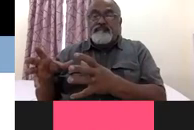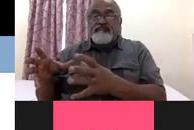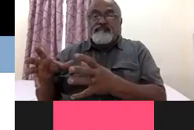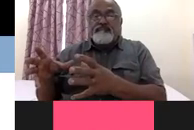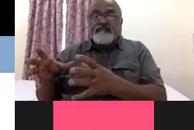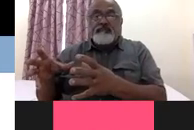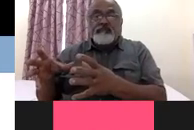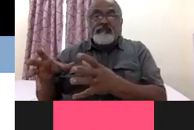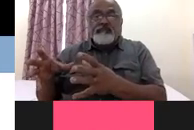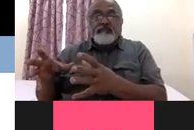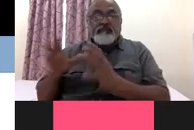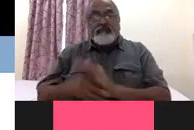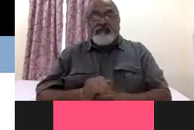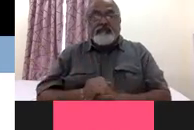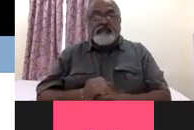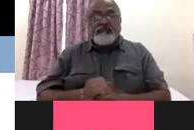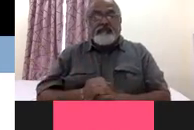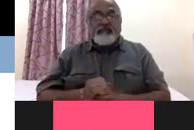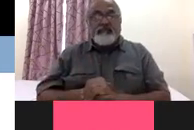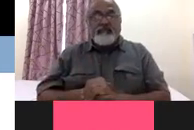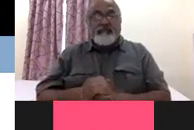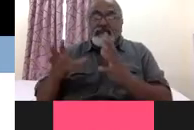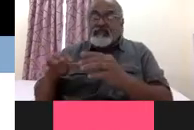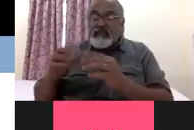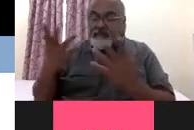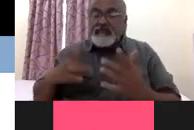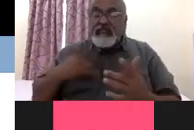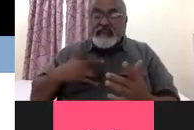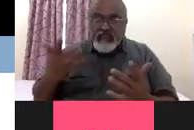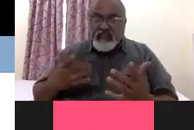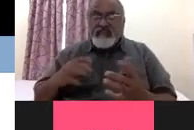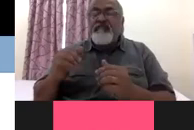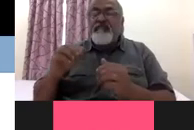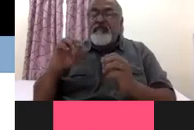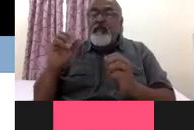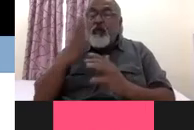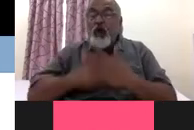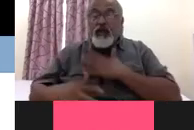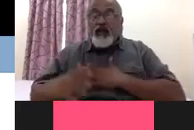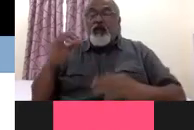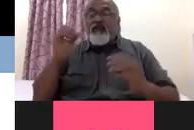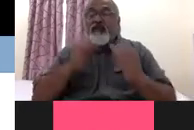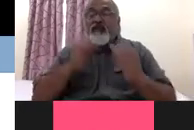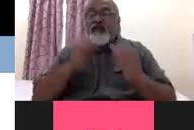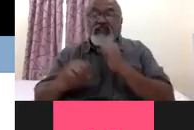anatomical quality of the body or a loss of a sensory part of the functioning of the body, right? Whereas